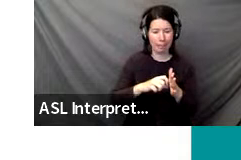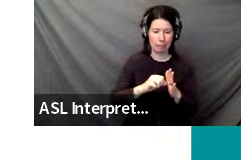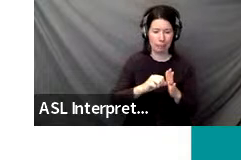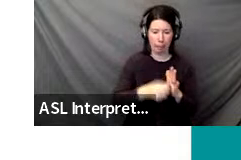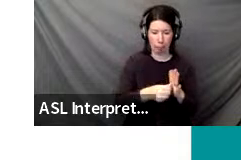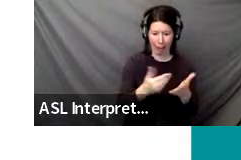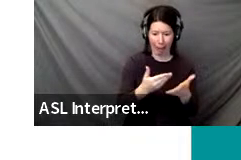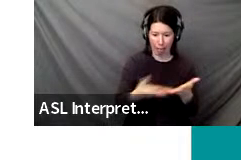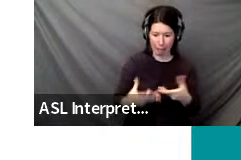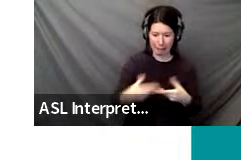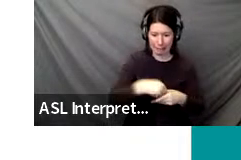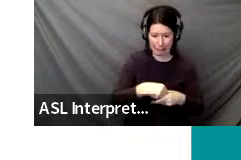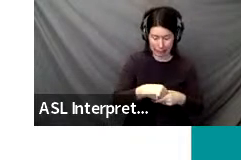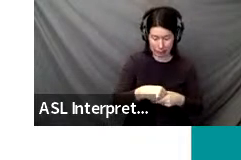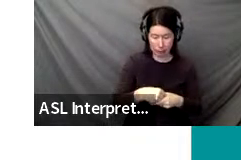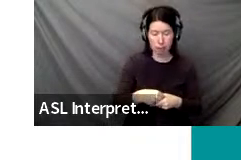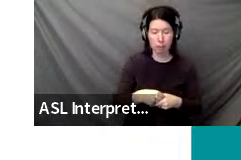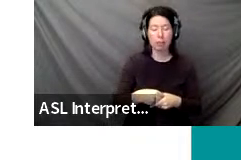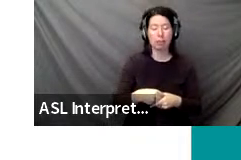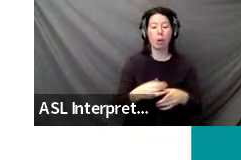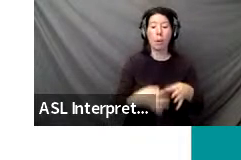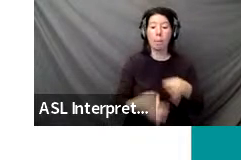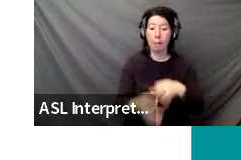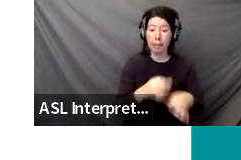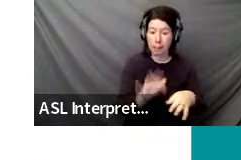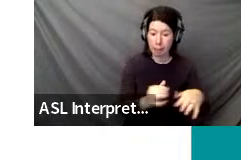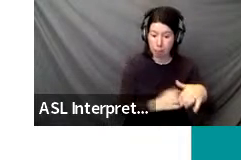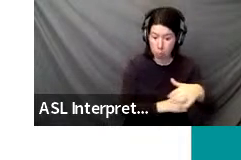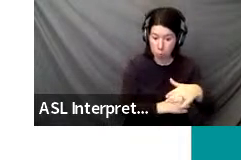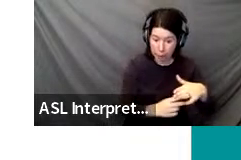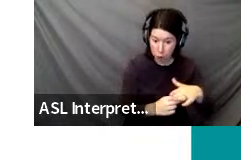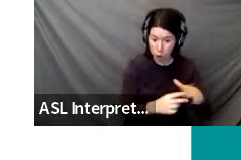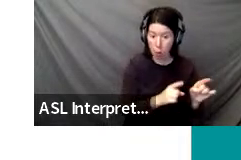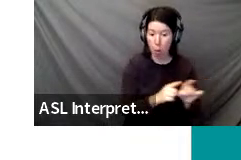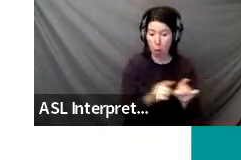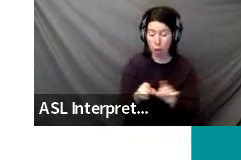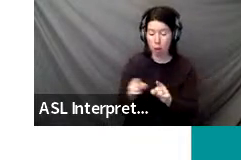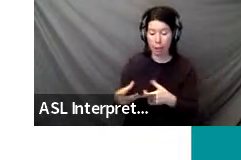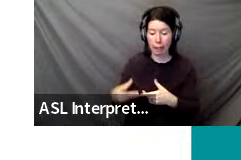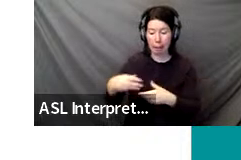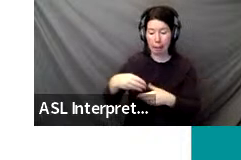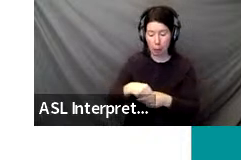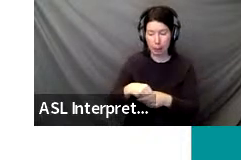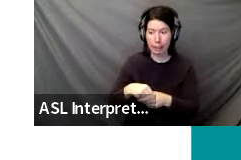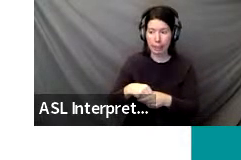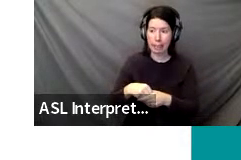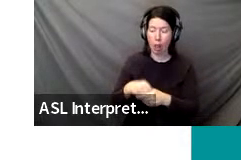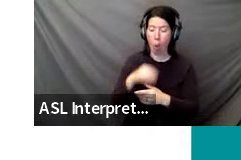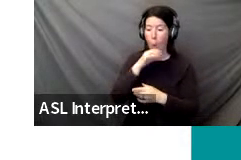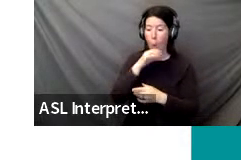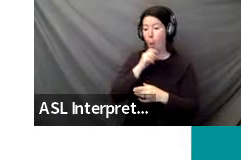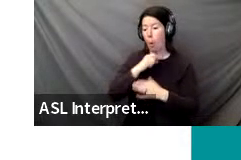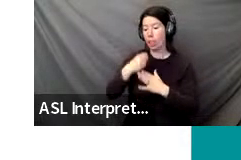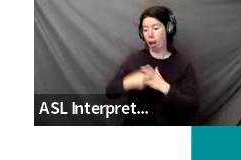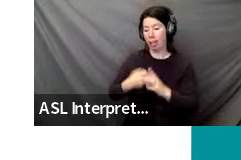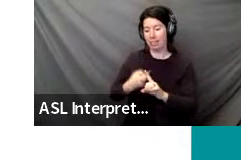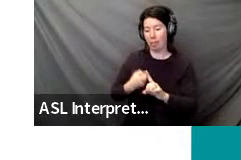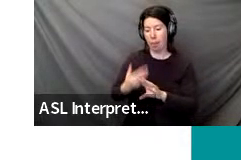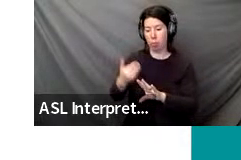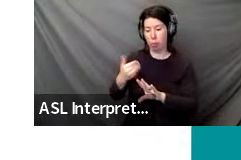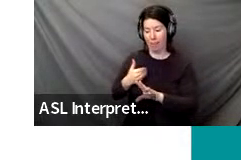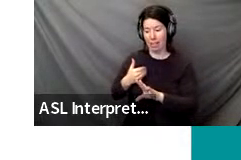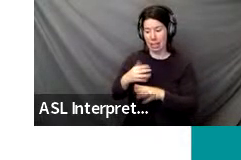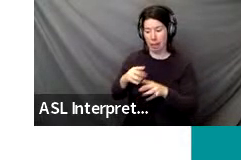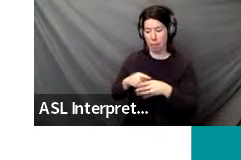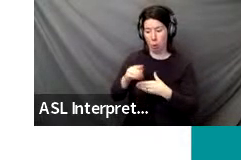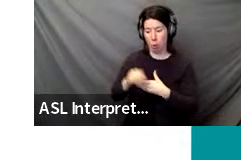now, looking at a replacement bridge, but it also, tried to take those old costs from the previous program and bring